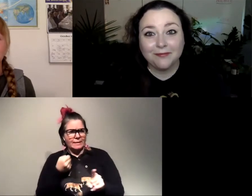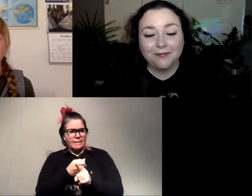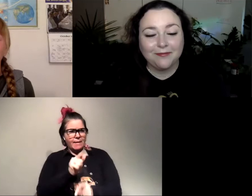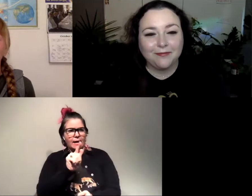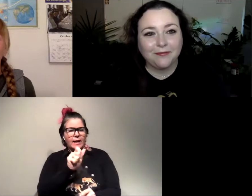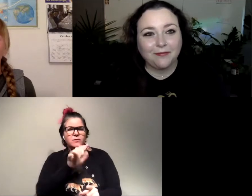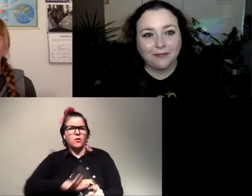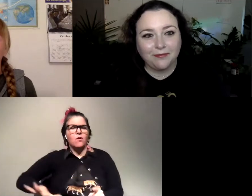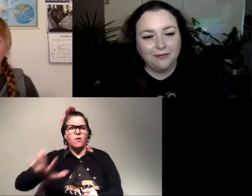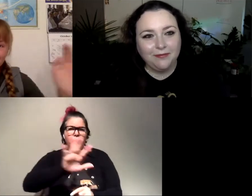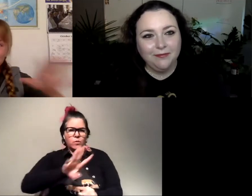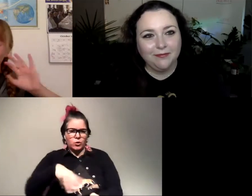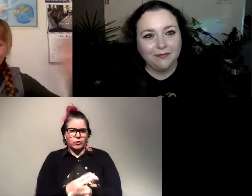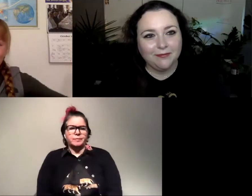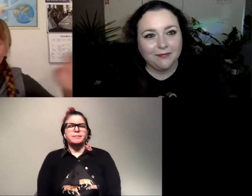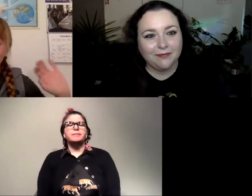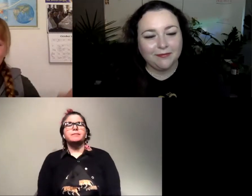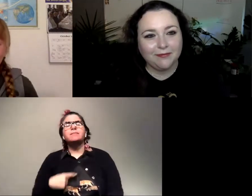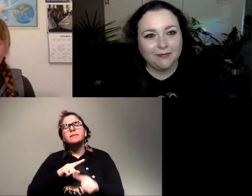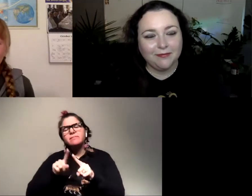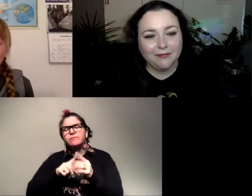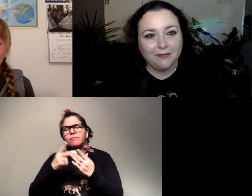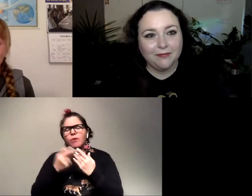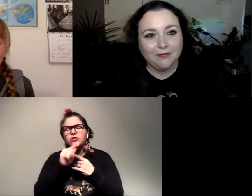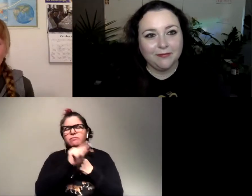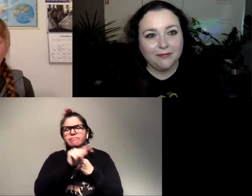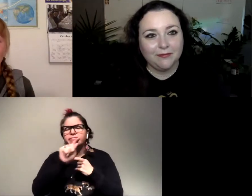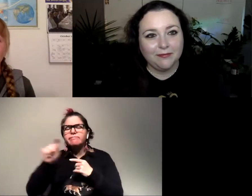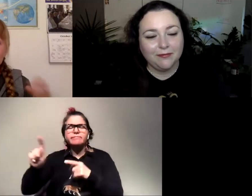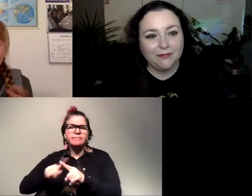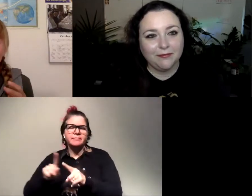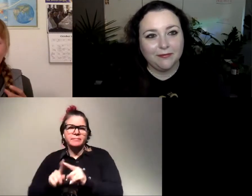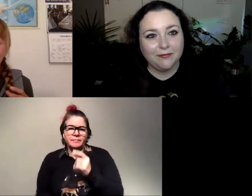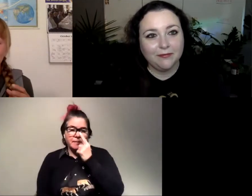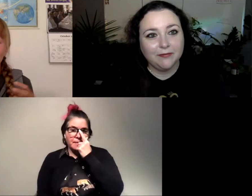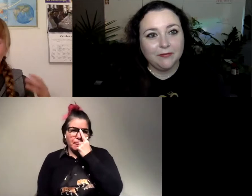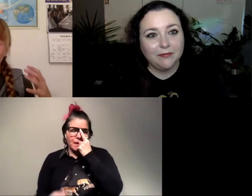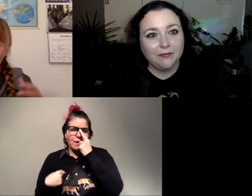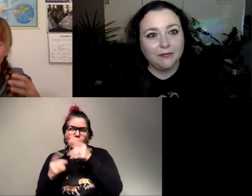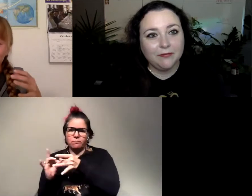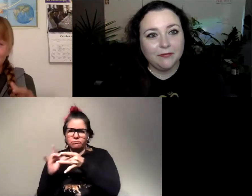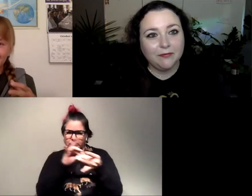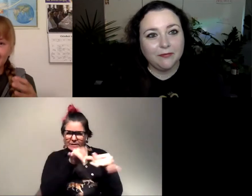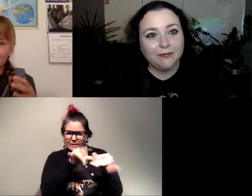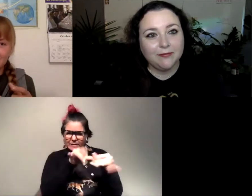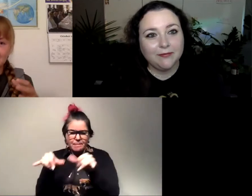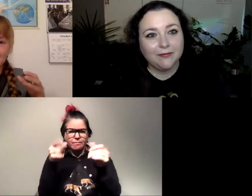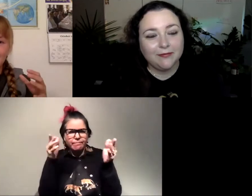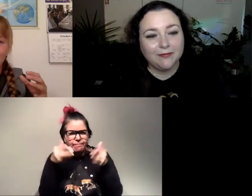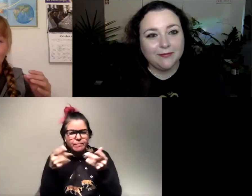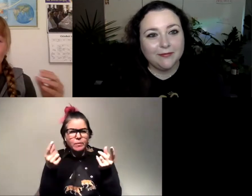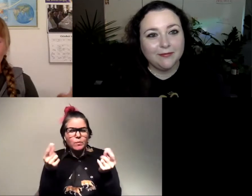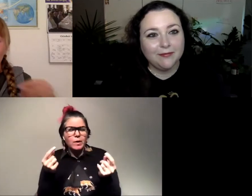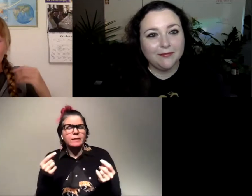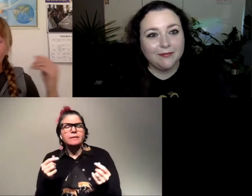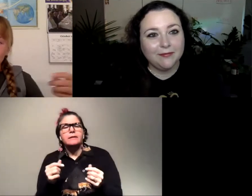world. And I've done a bunch of different projects kind of all over the place, but a unifying factor is that I've always been really interested in